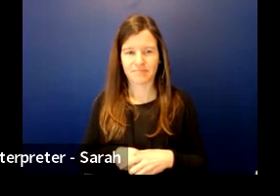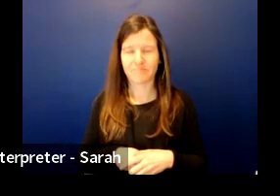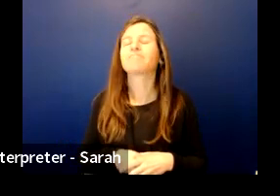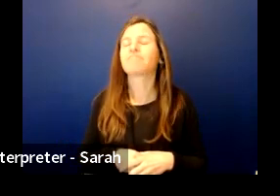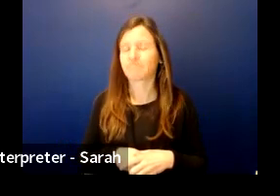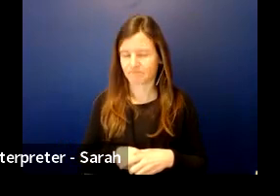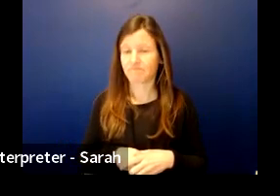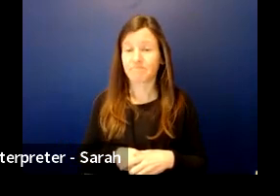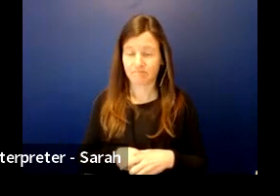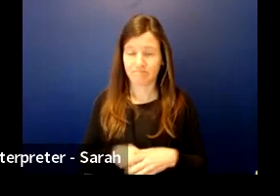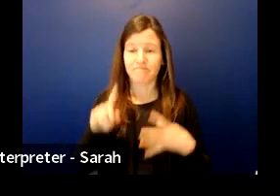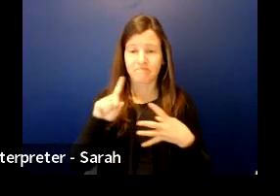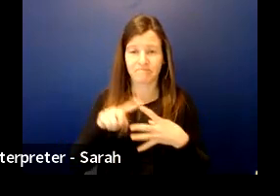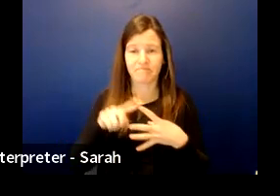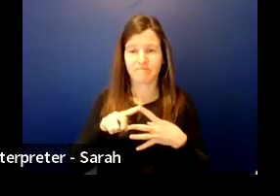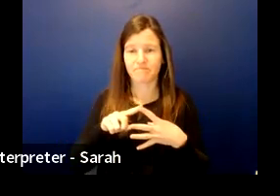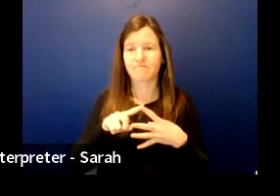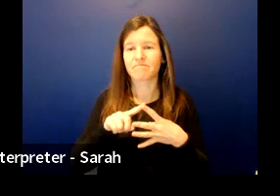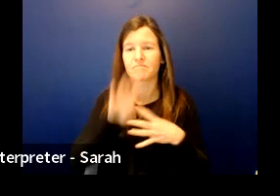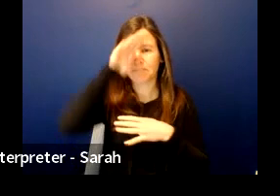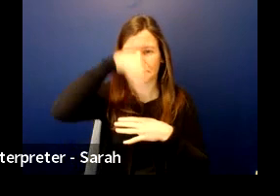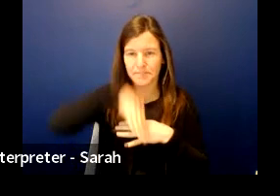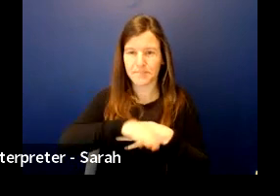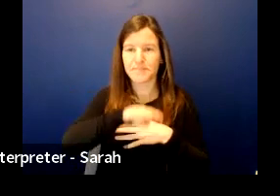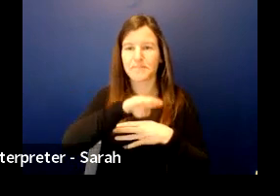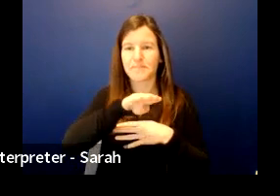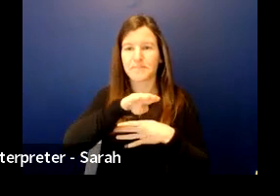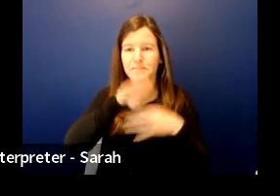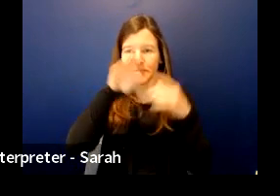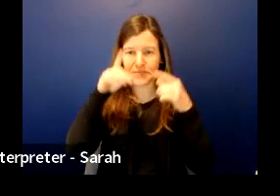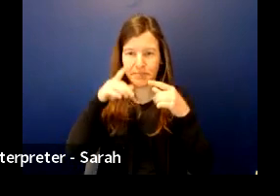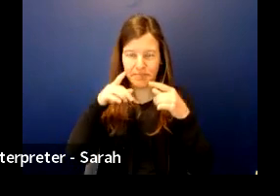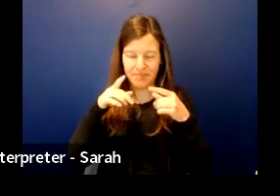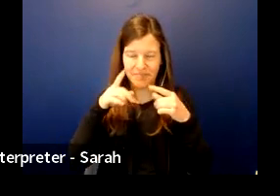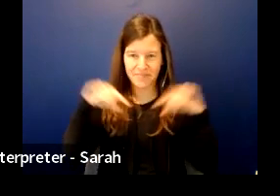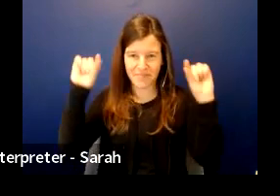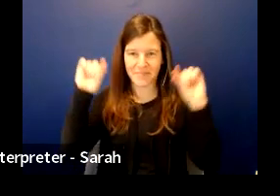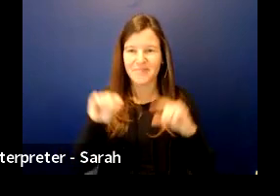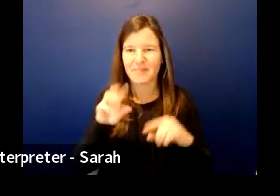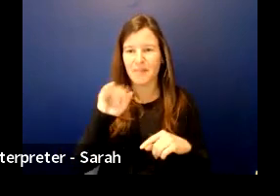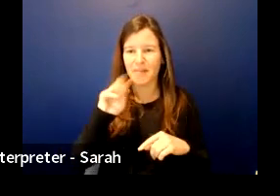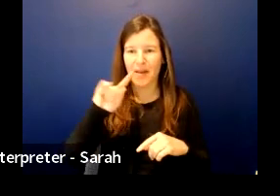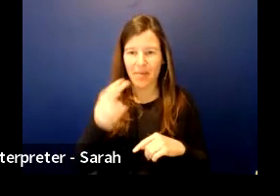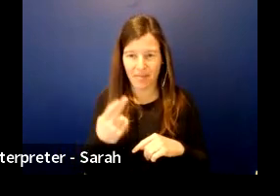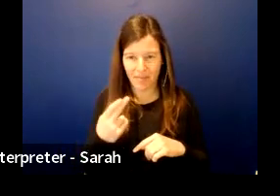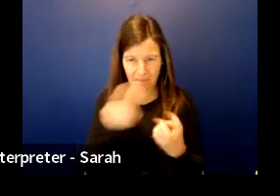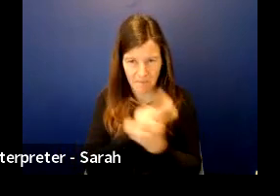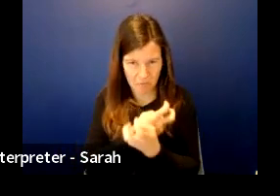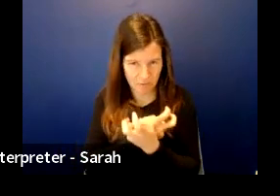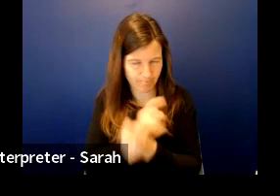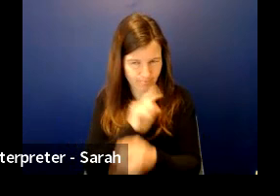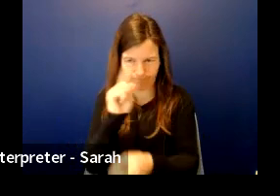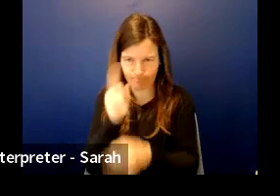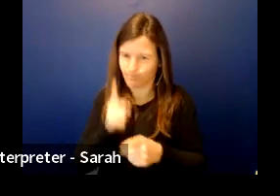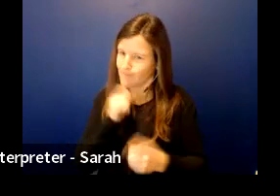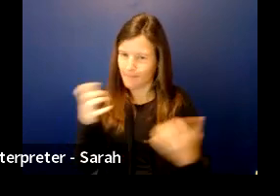If you guess mammoth bones would not be in the natural history, the human history collection, you are correct.